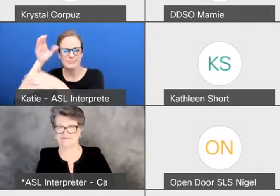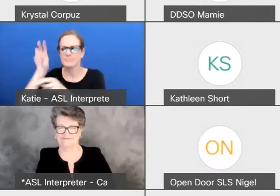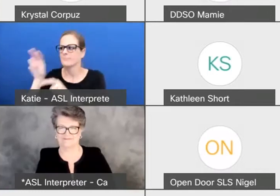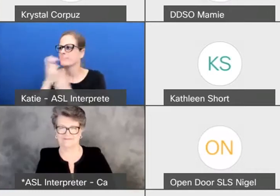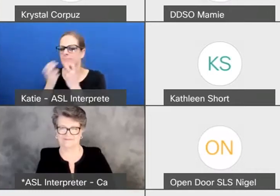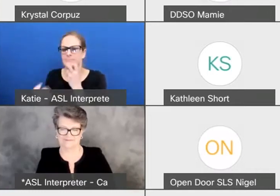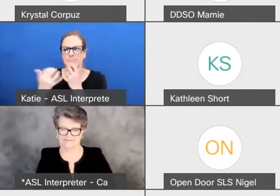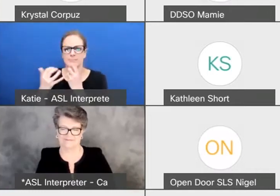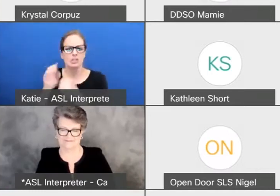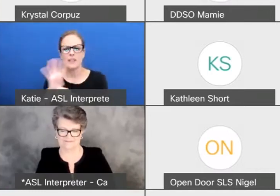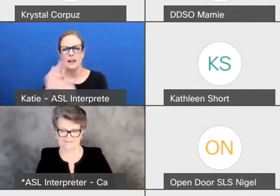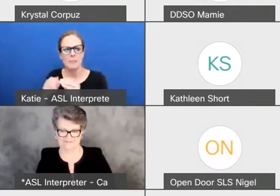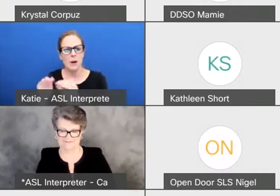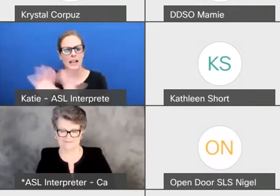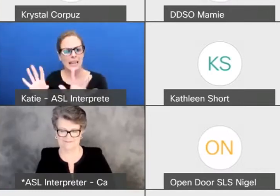to talk about it so clearly.